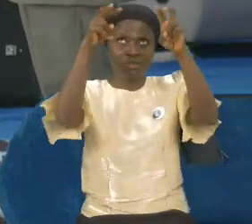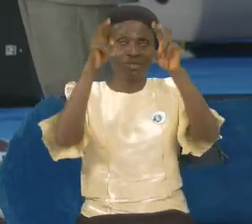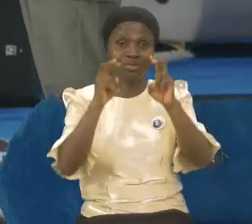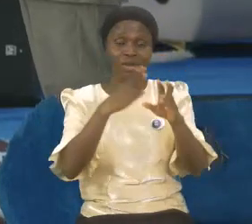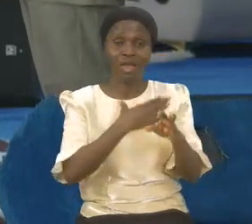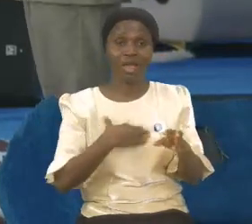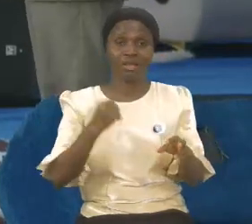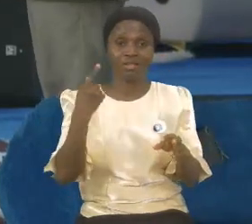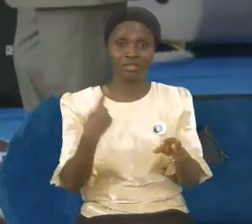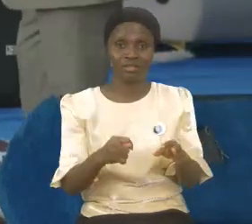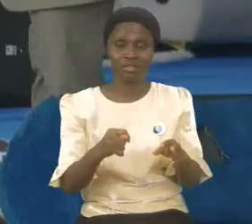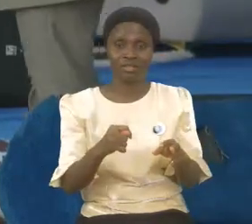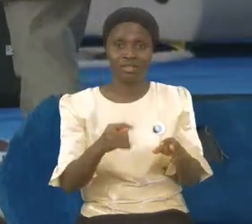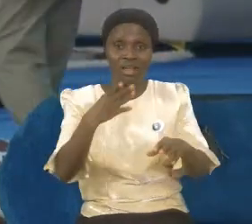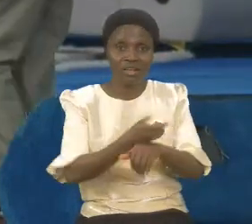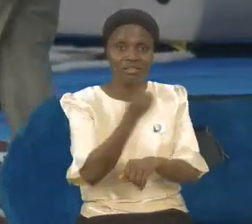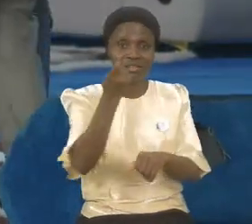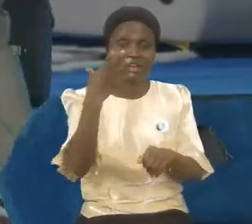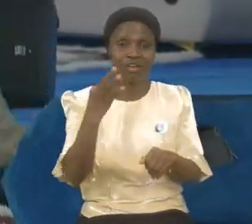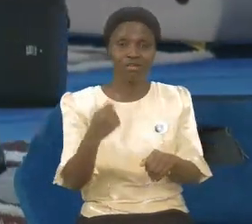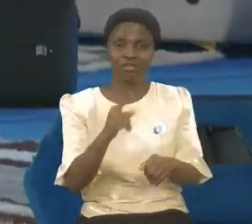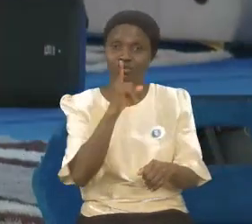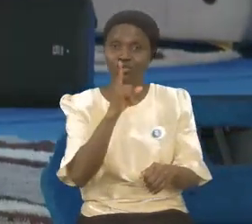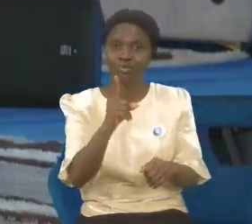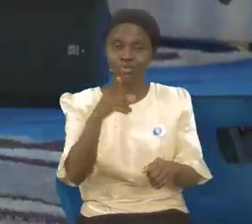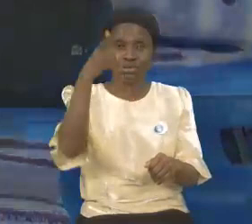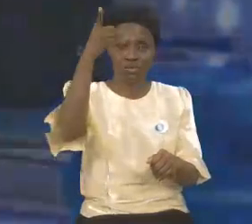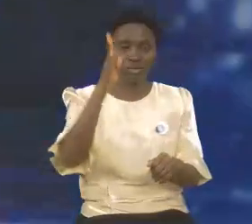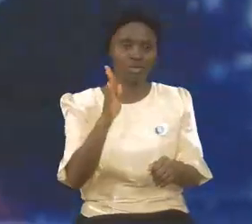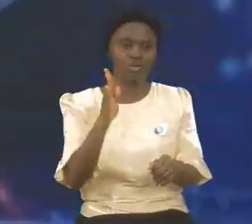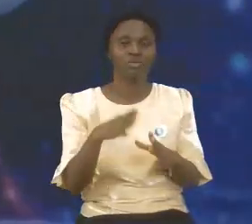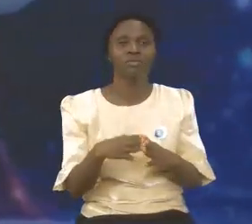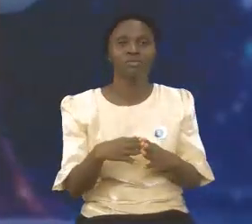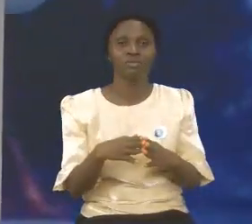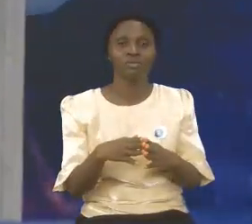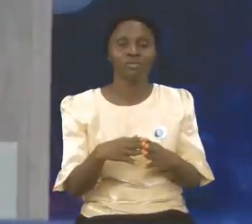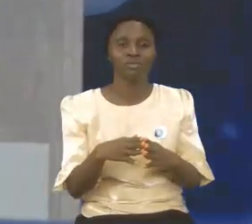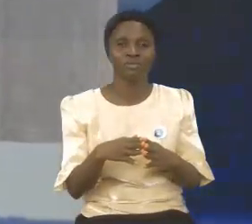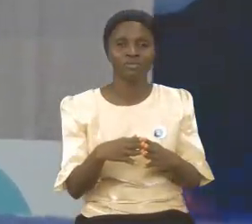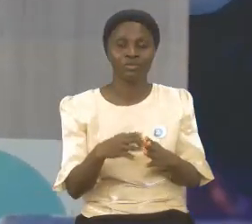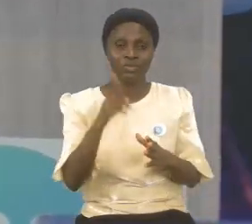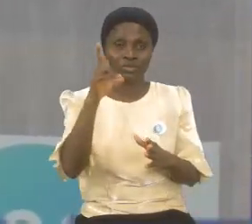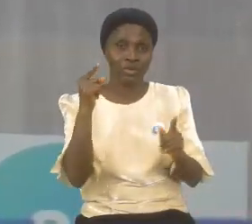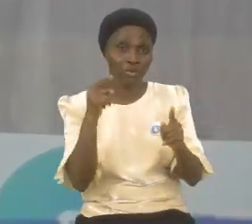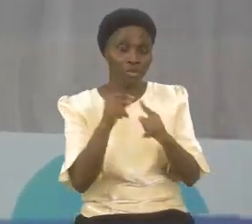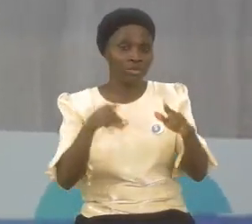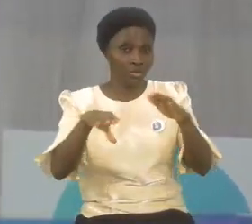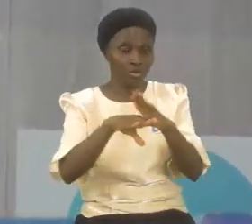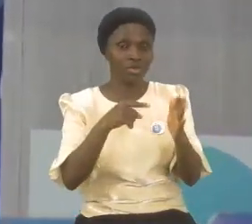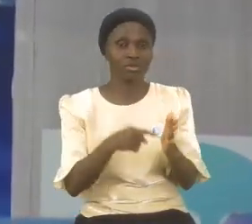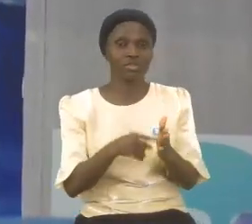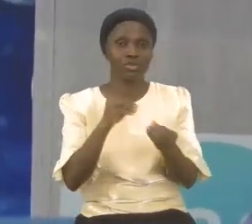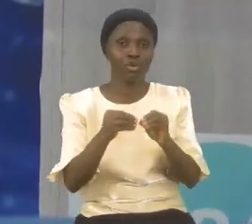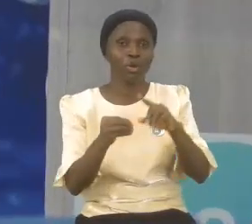triumph of the true God. When you came under this, under three perspectives: number one, the purity and